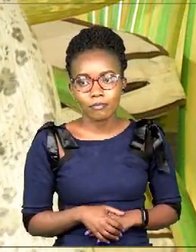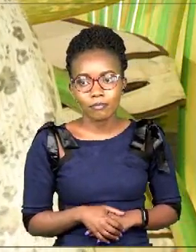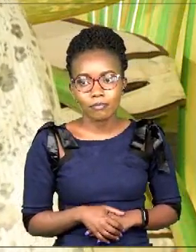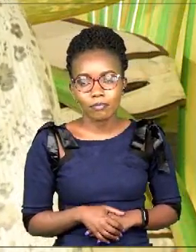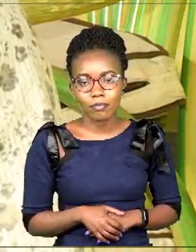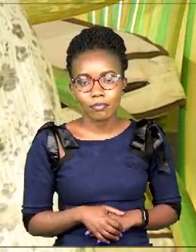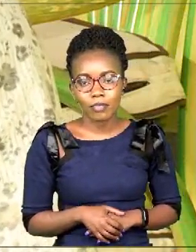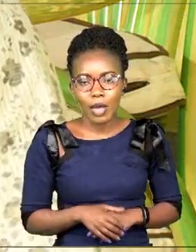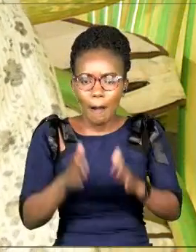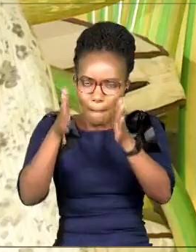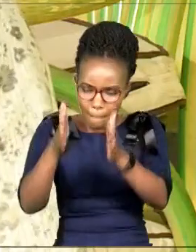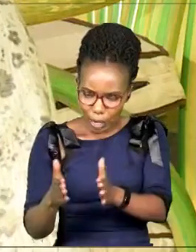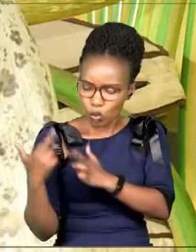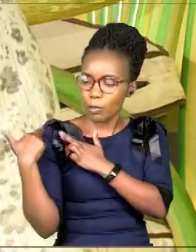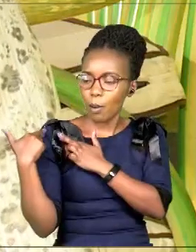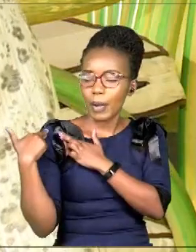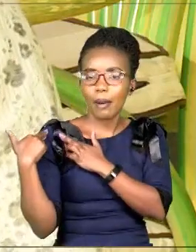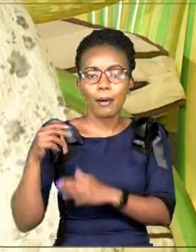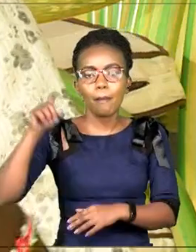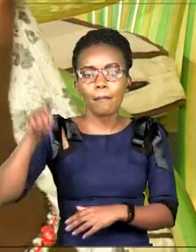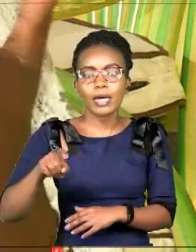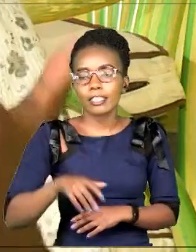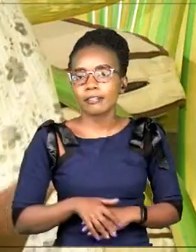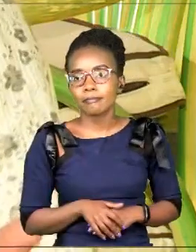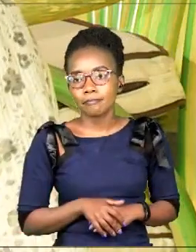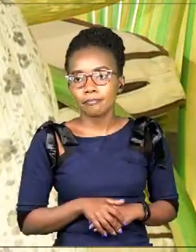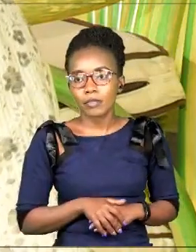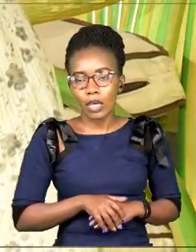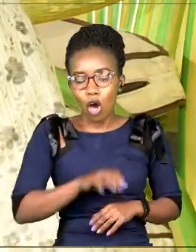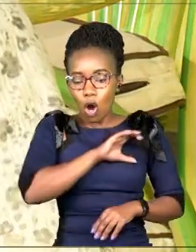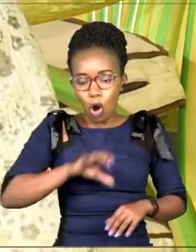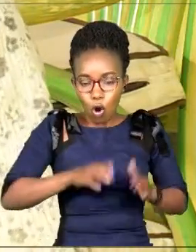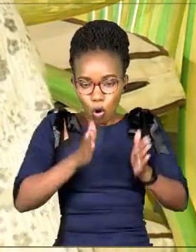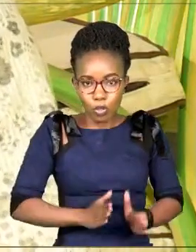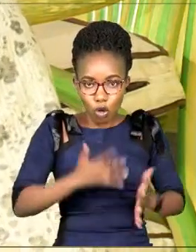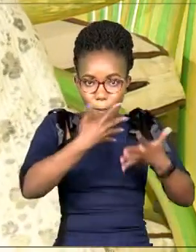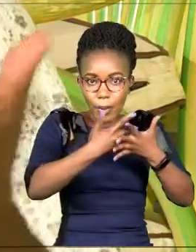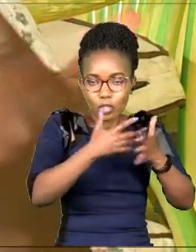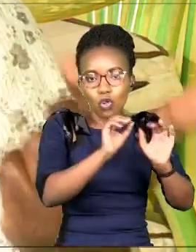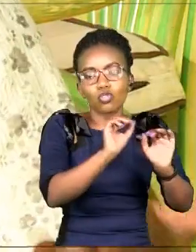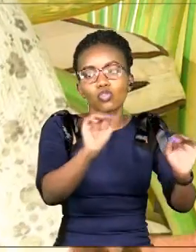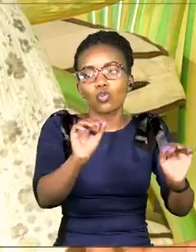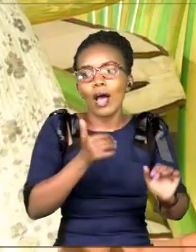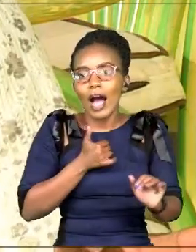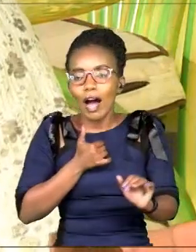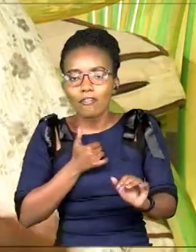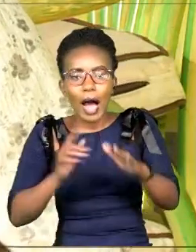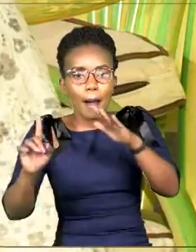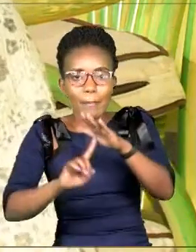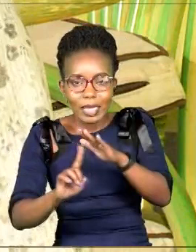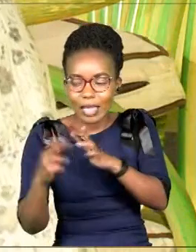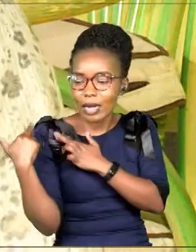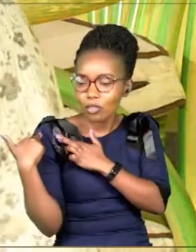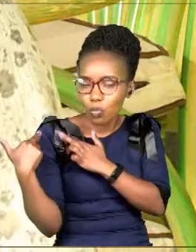sword. Not only the Commission of Prison, we have a minister in charge of prisons in this country. We